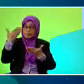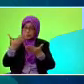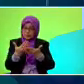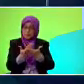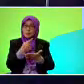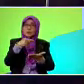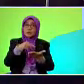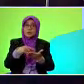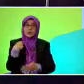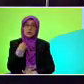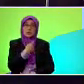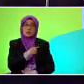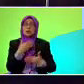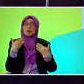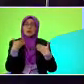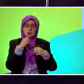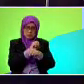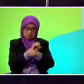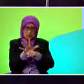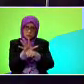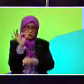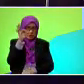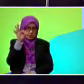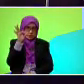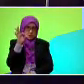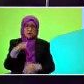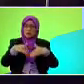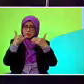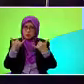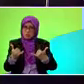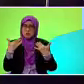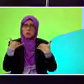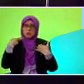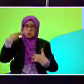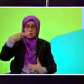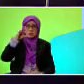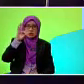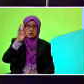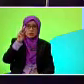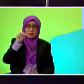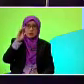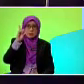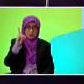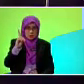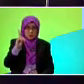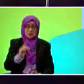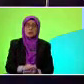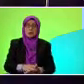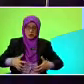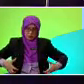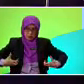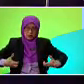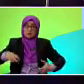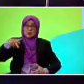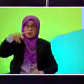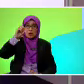have HFMD and also monkeypox. All of these are caused by virus. Bad virus. Yeah.